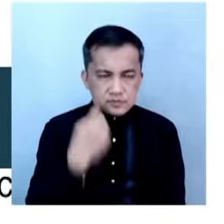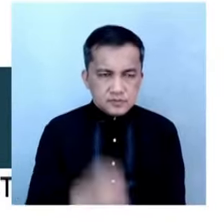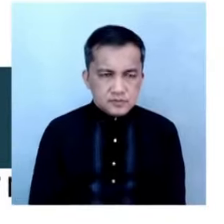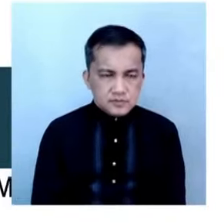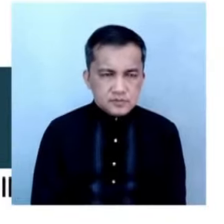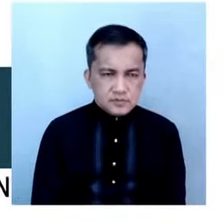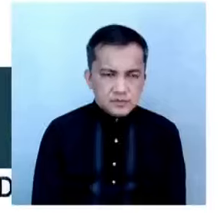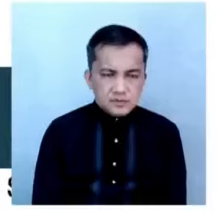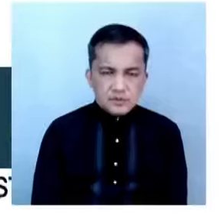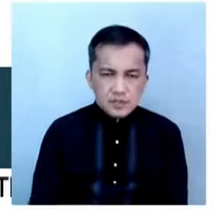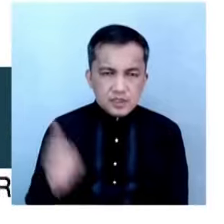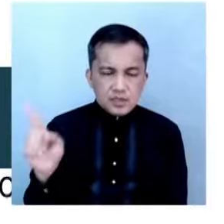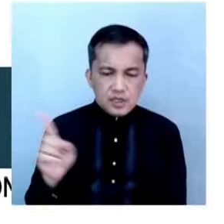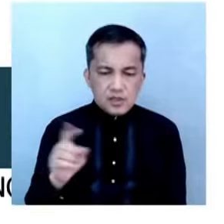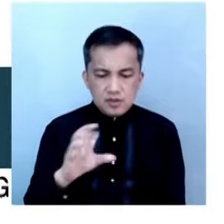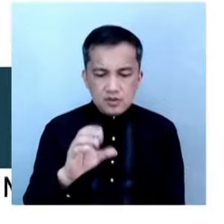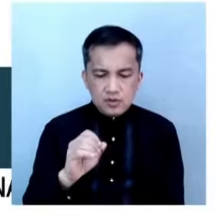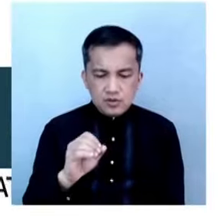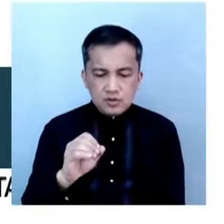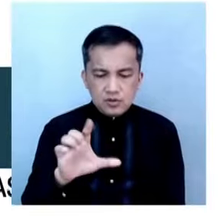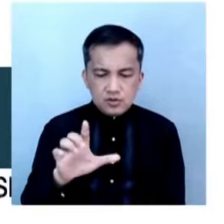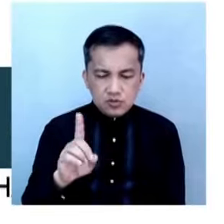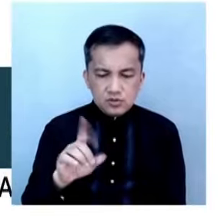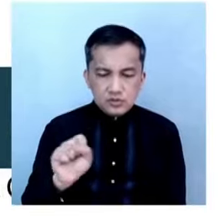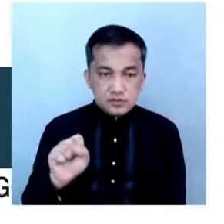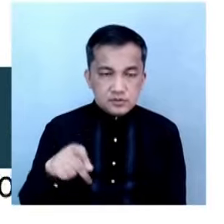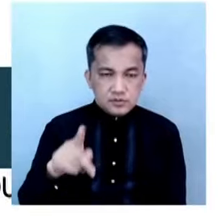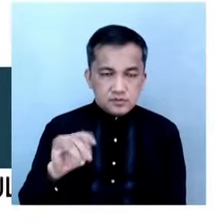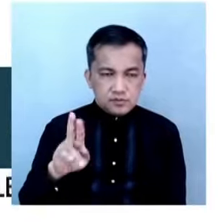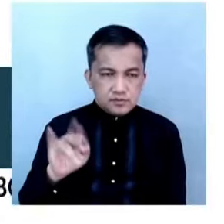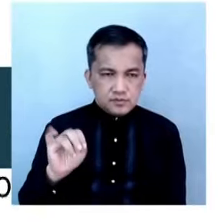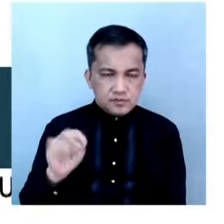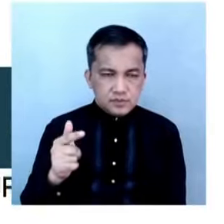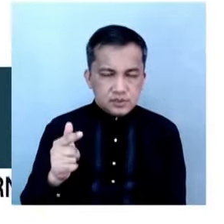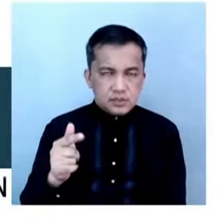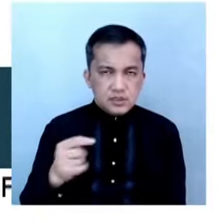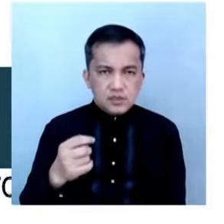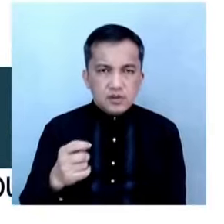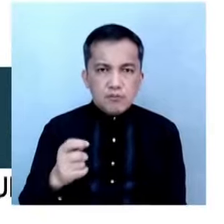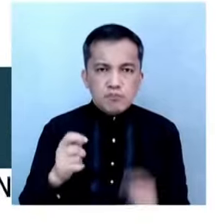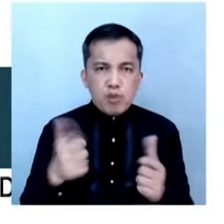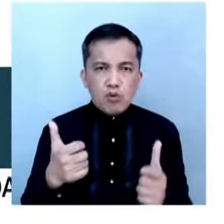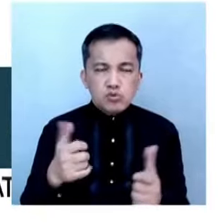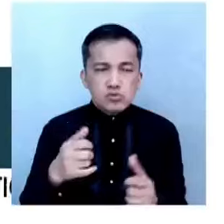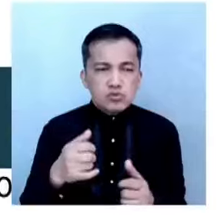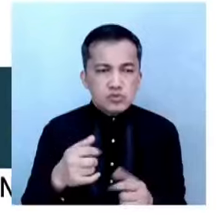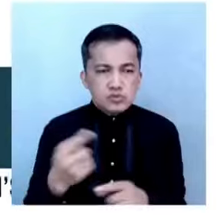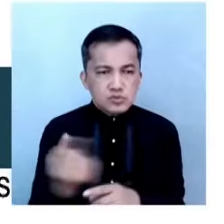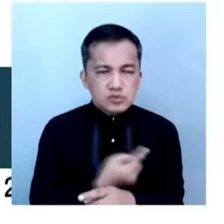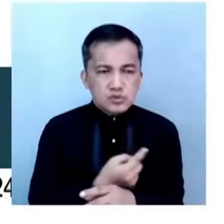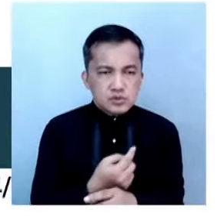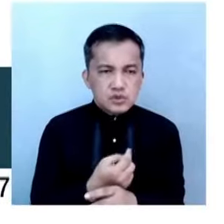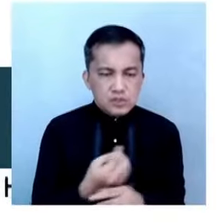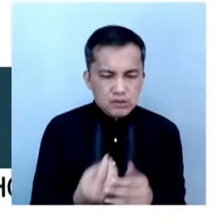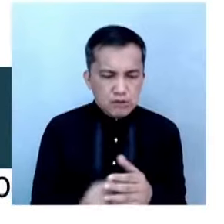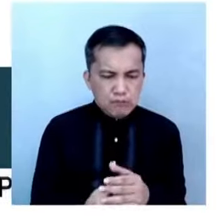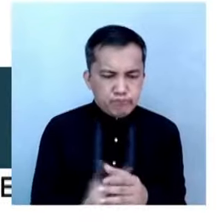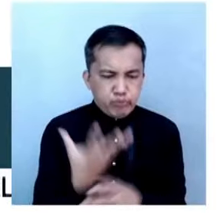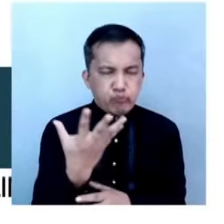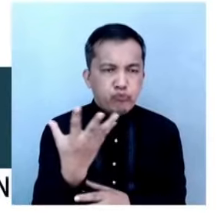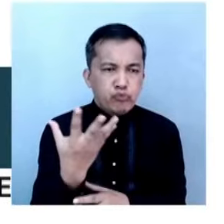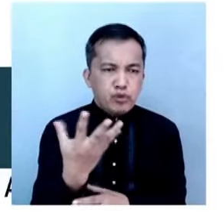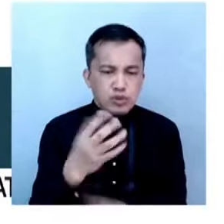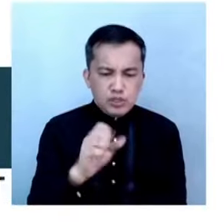there in Canlaon City, and all of a sudden last week, it spewed a sand-like substance, and